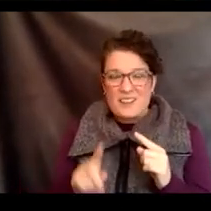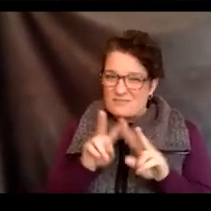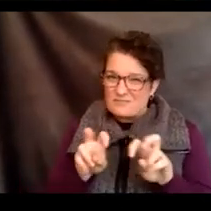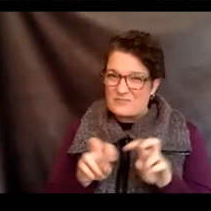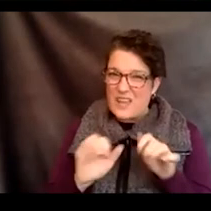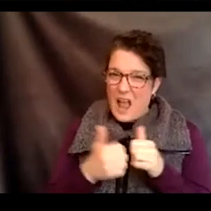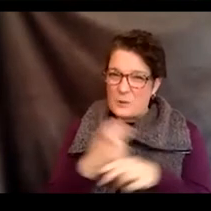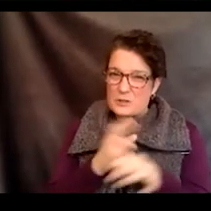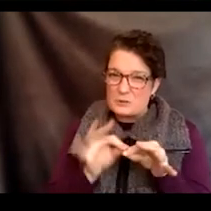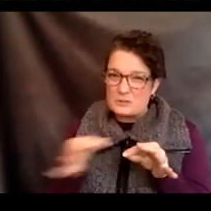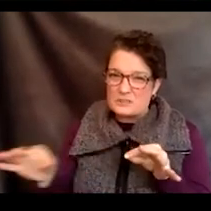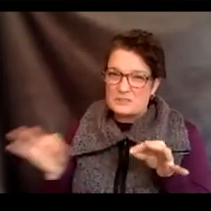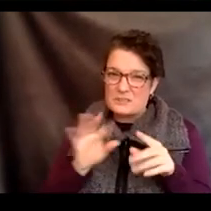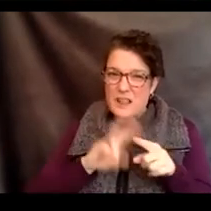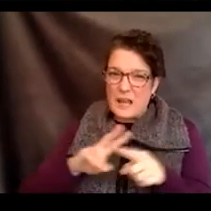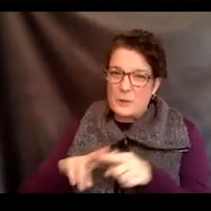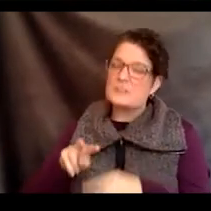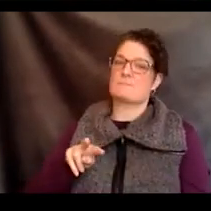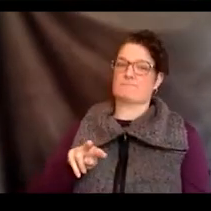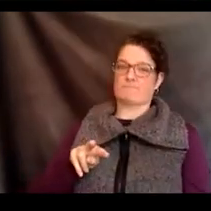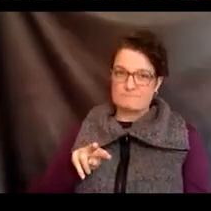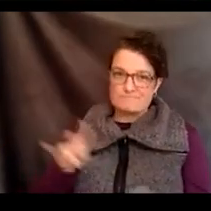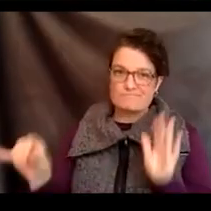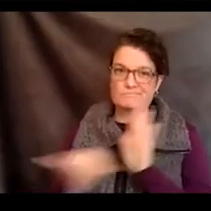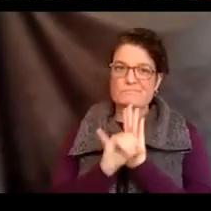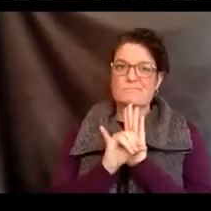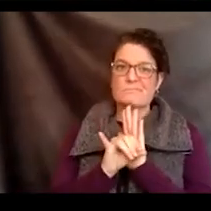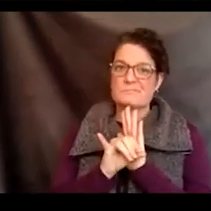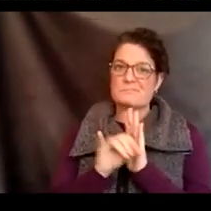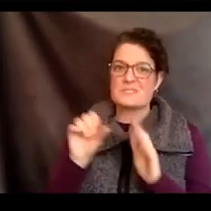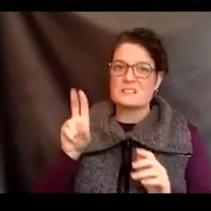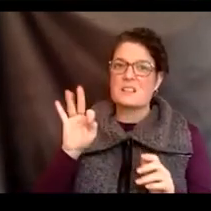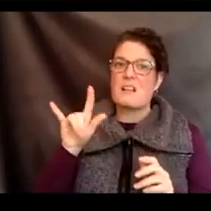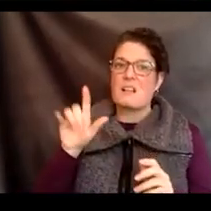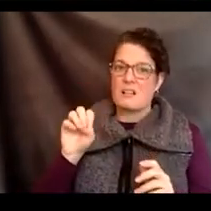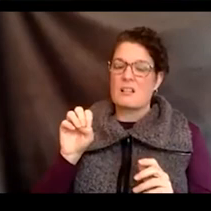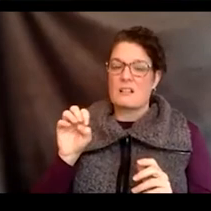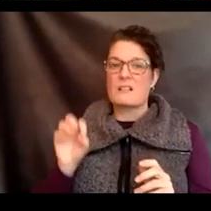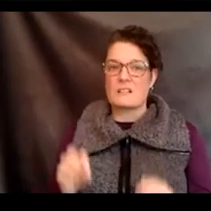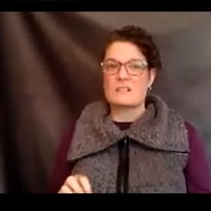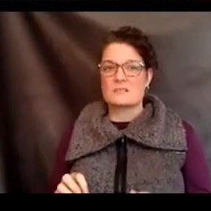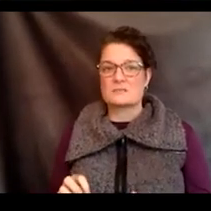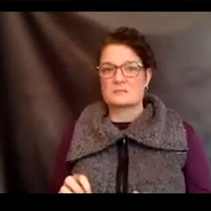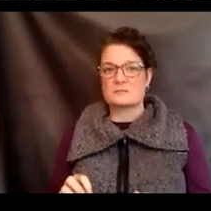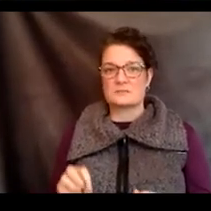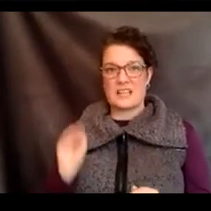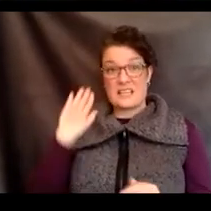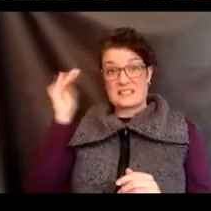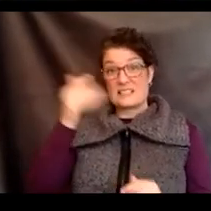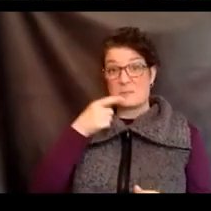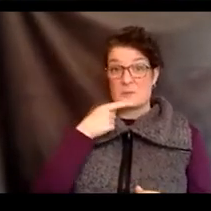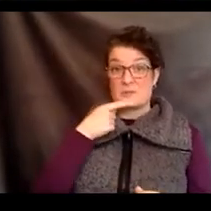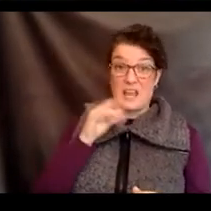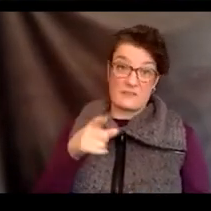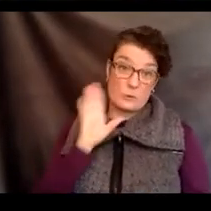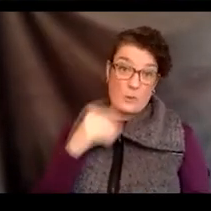used, you know, in a subtle way that kind of seems to say, well, if you're going to have an Asian